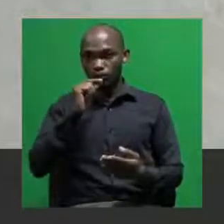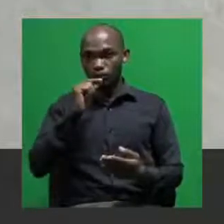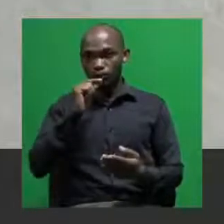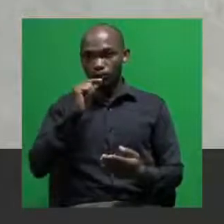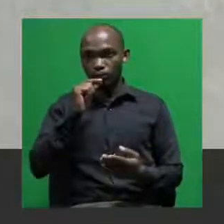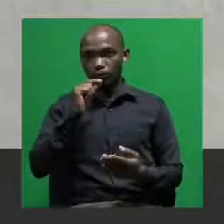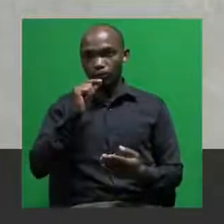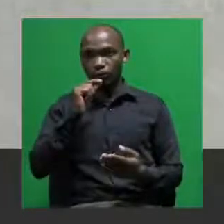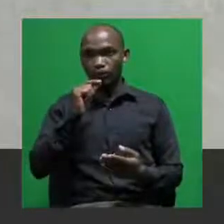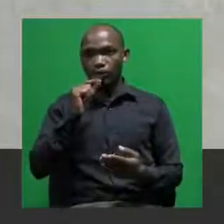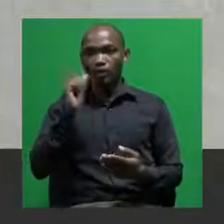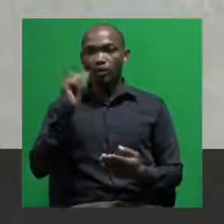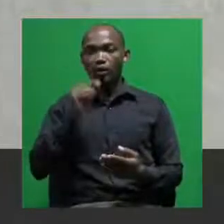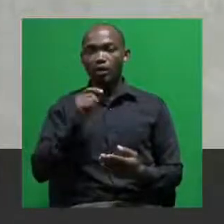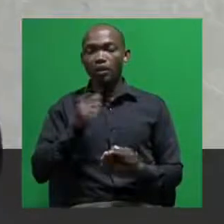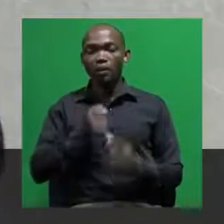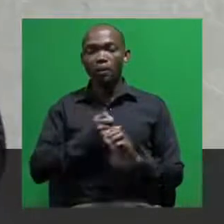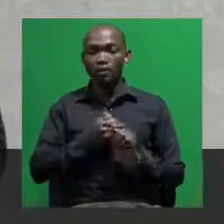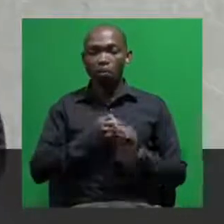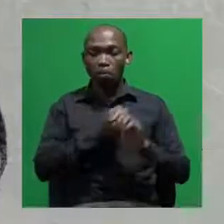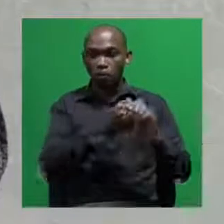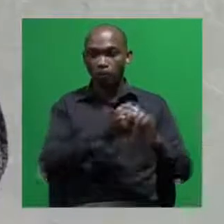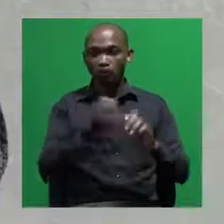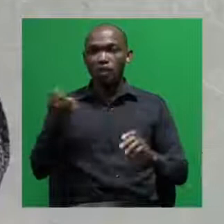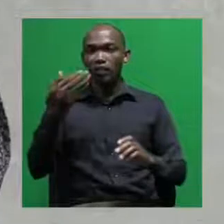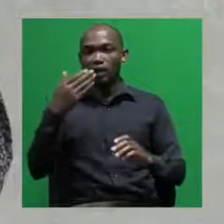air from your mouth.